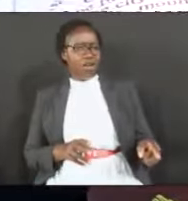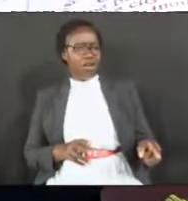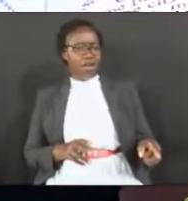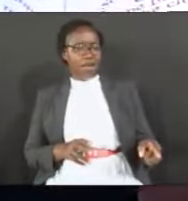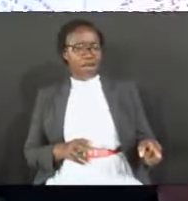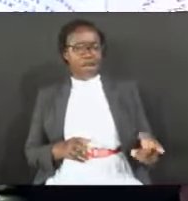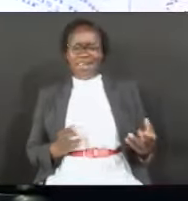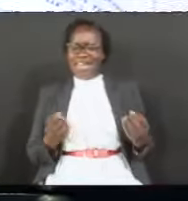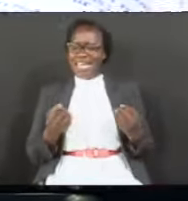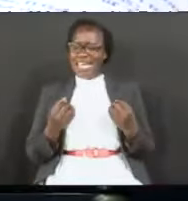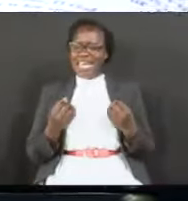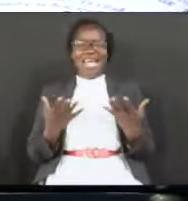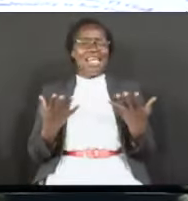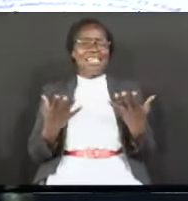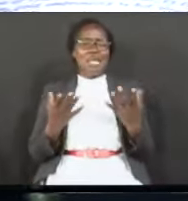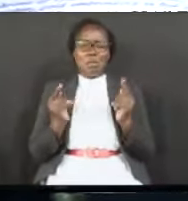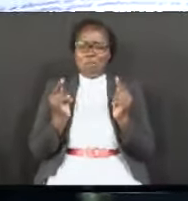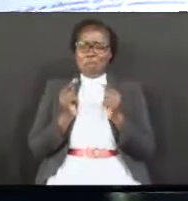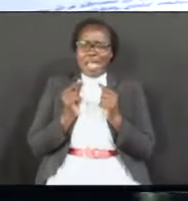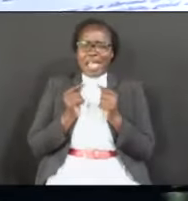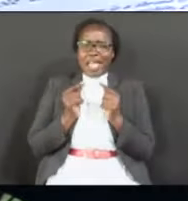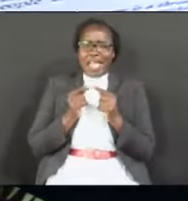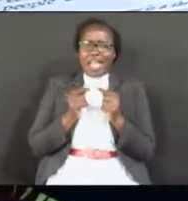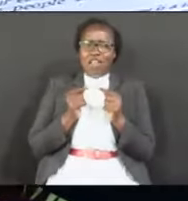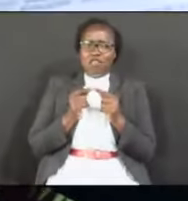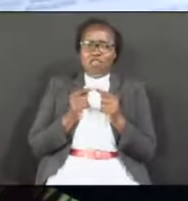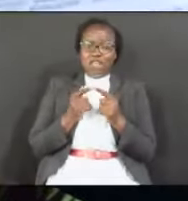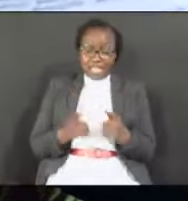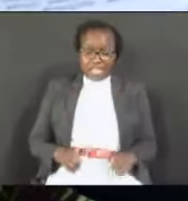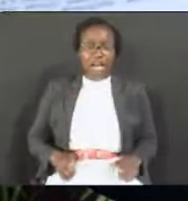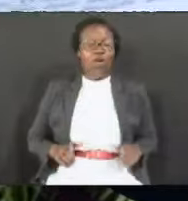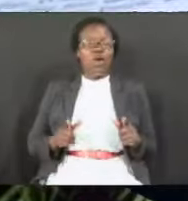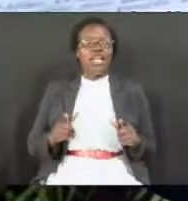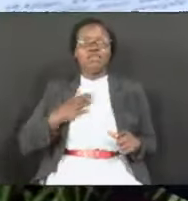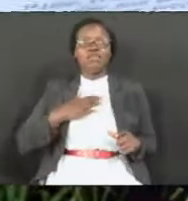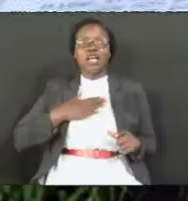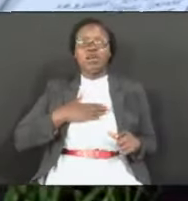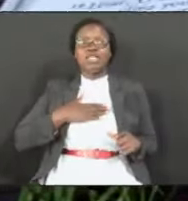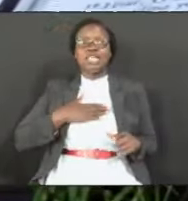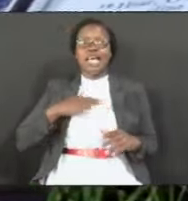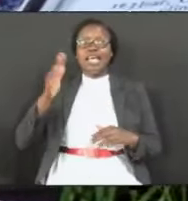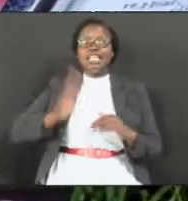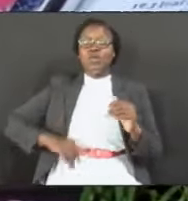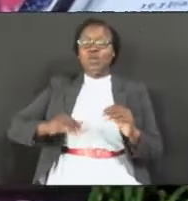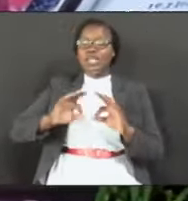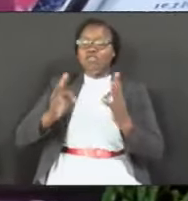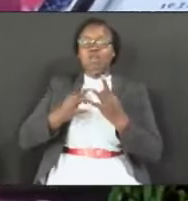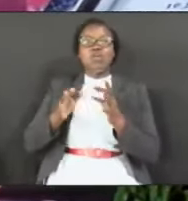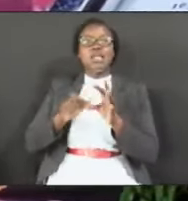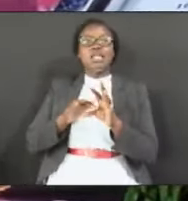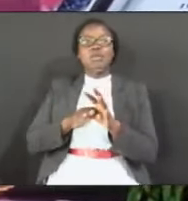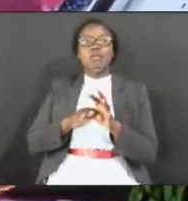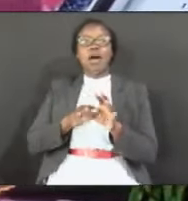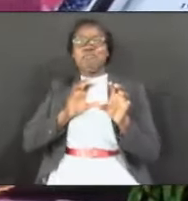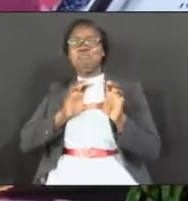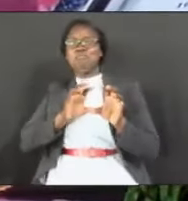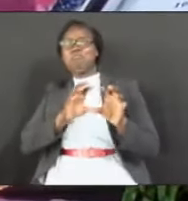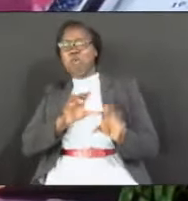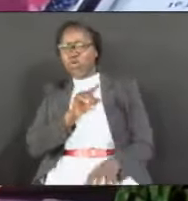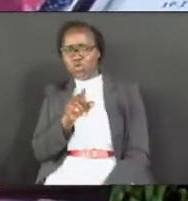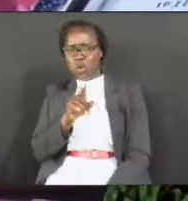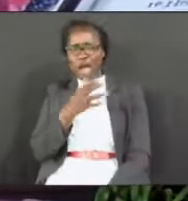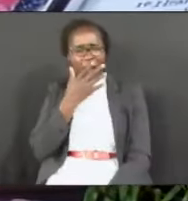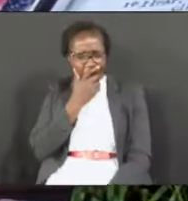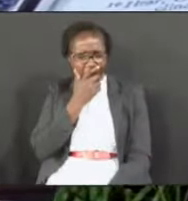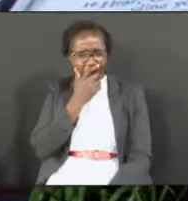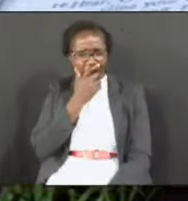There is nothing that is painful in our lives than when a family member mocks you. You